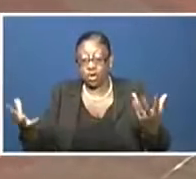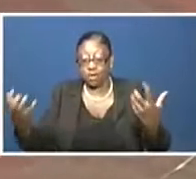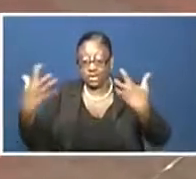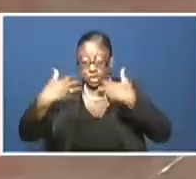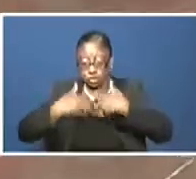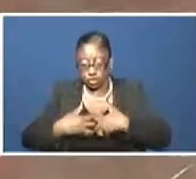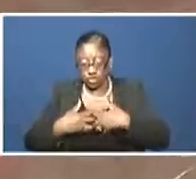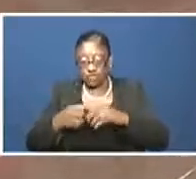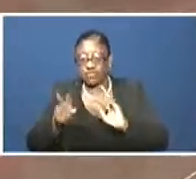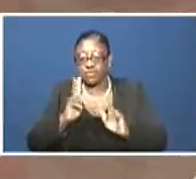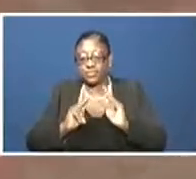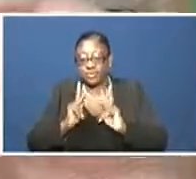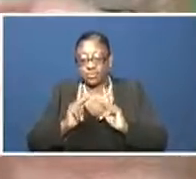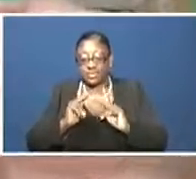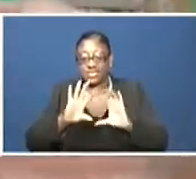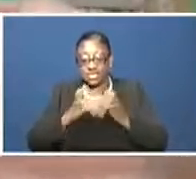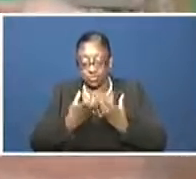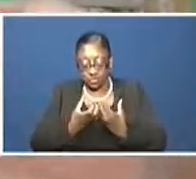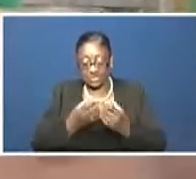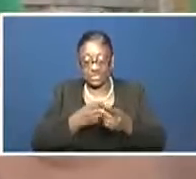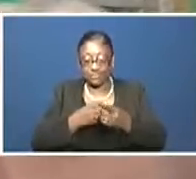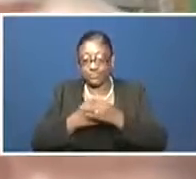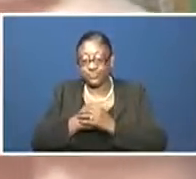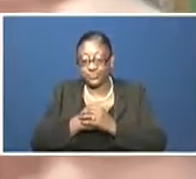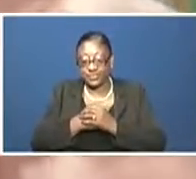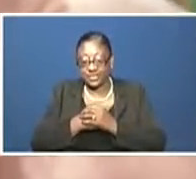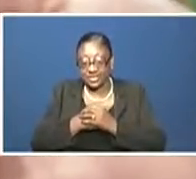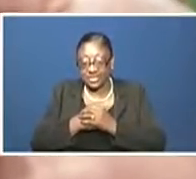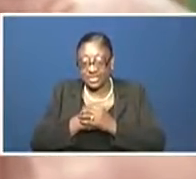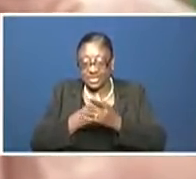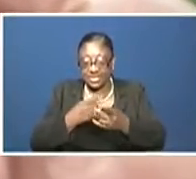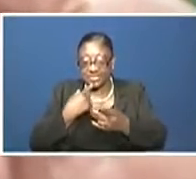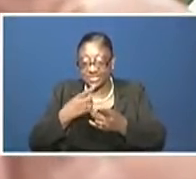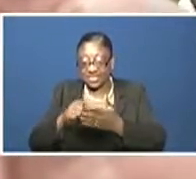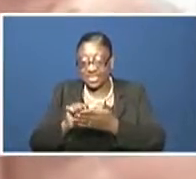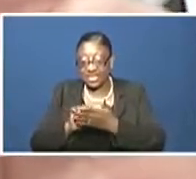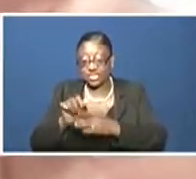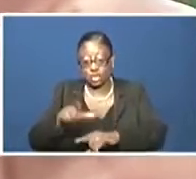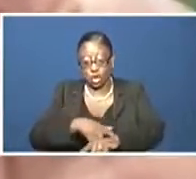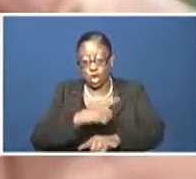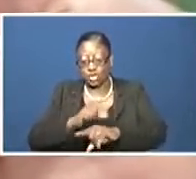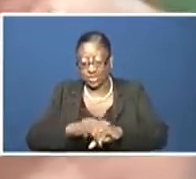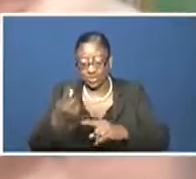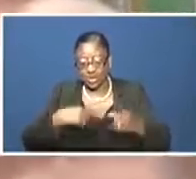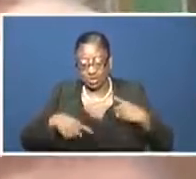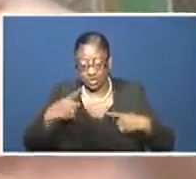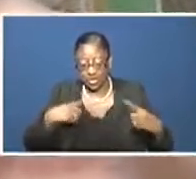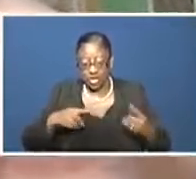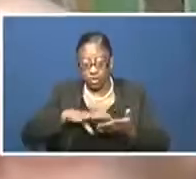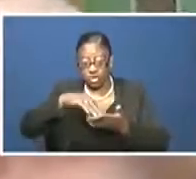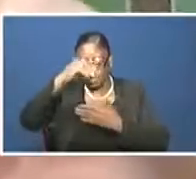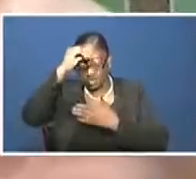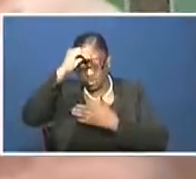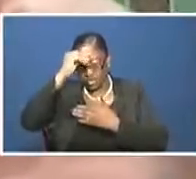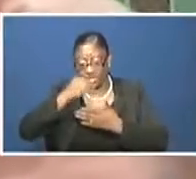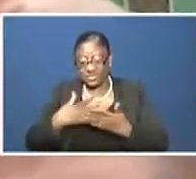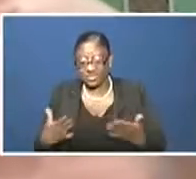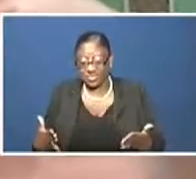for persons from this community. It was a long time coming. When you learn that something like that started